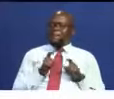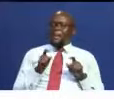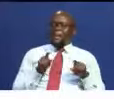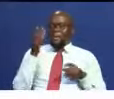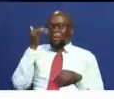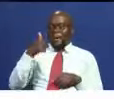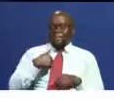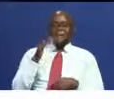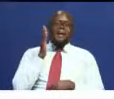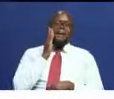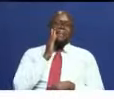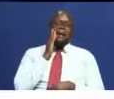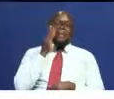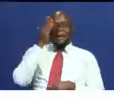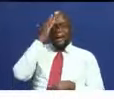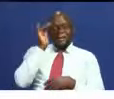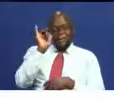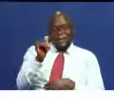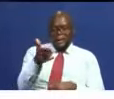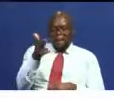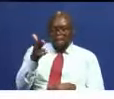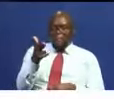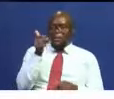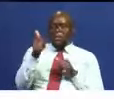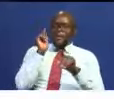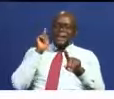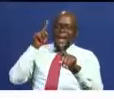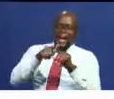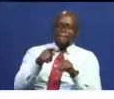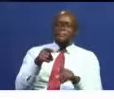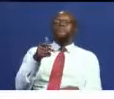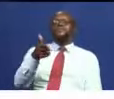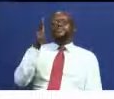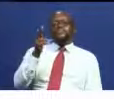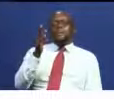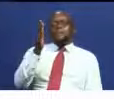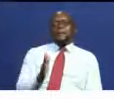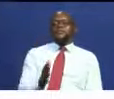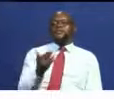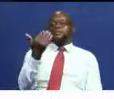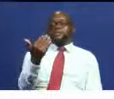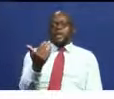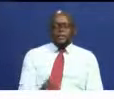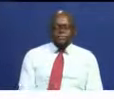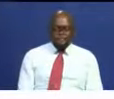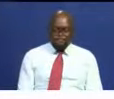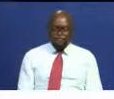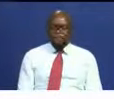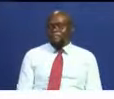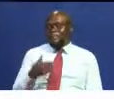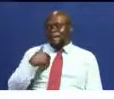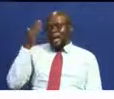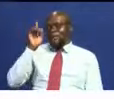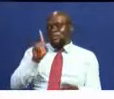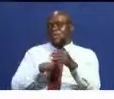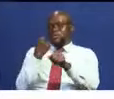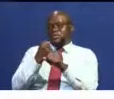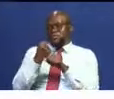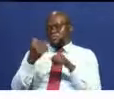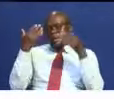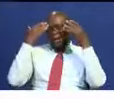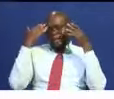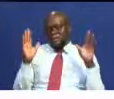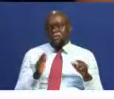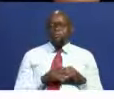as a mother because I knew that's a bullet which has hit a child. Mr. Speaker, I didn't know what to do.